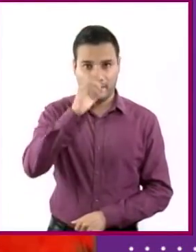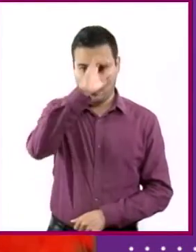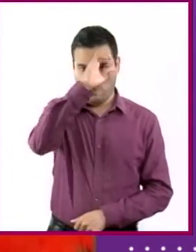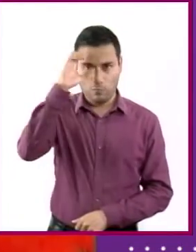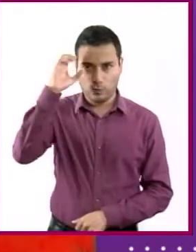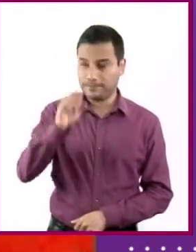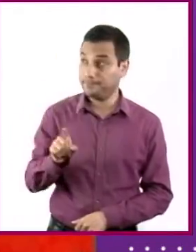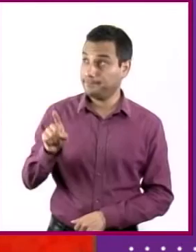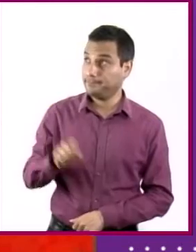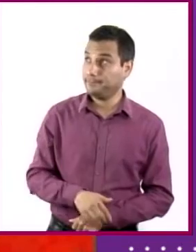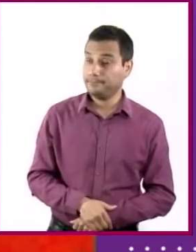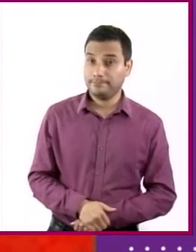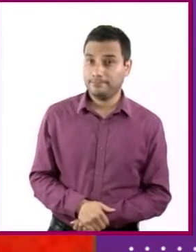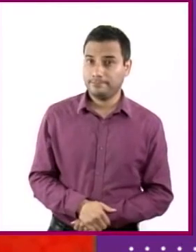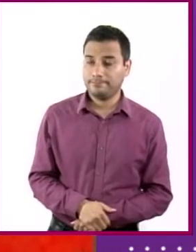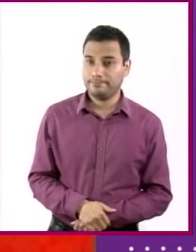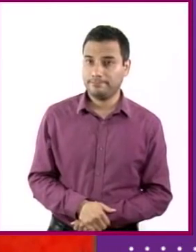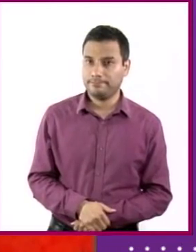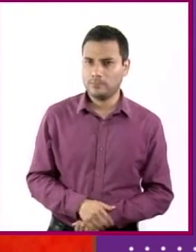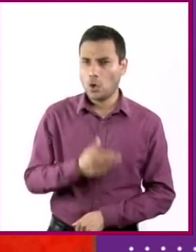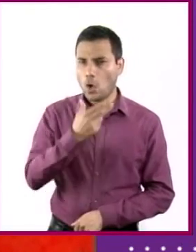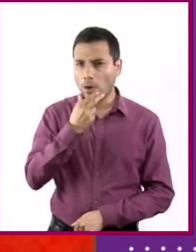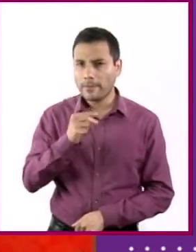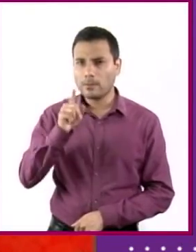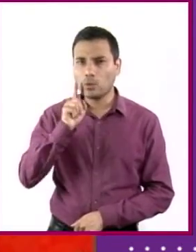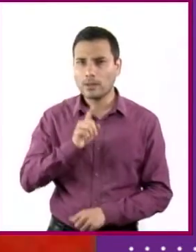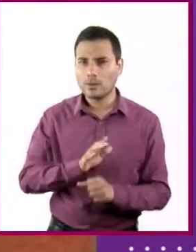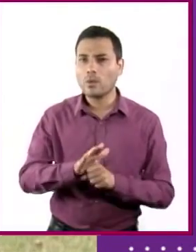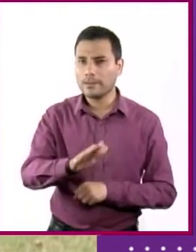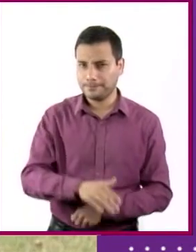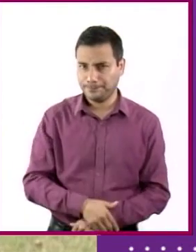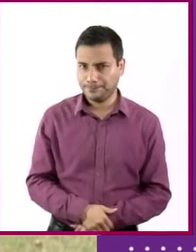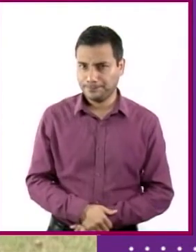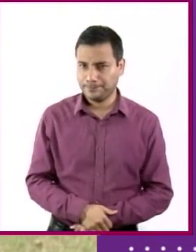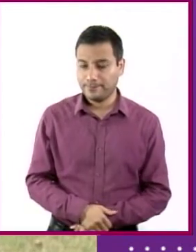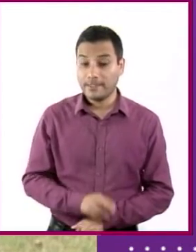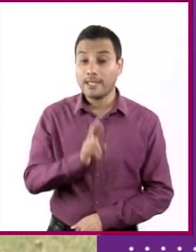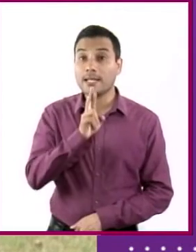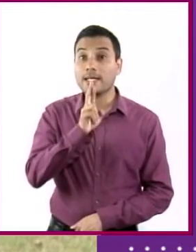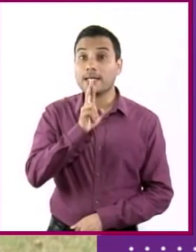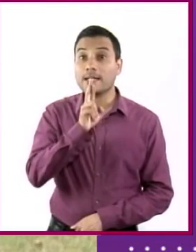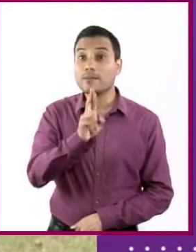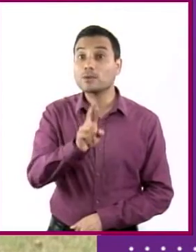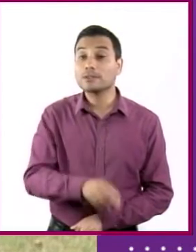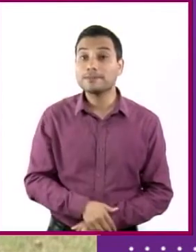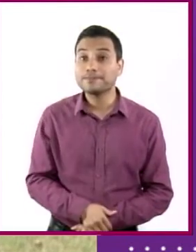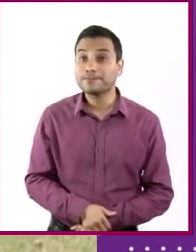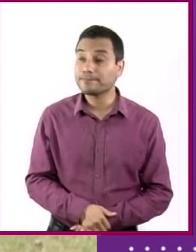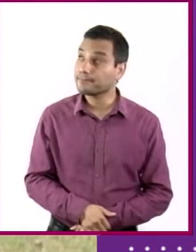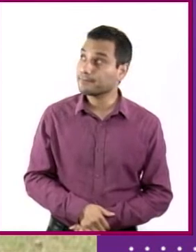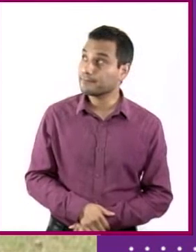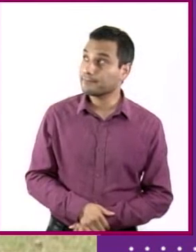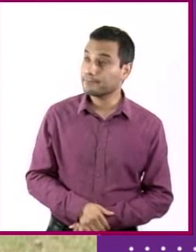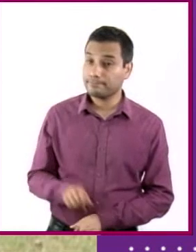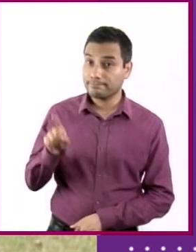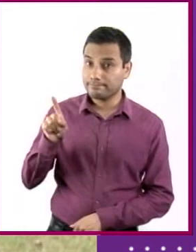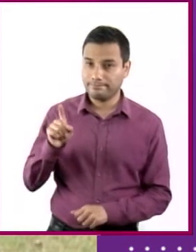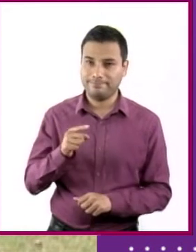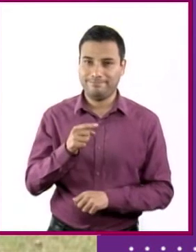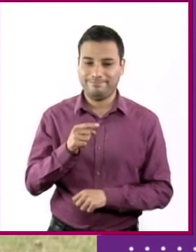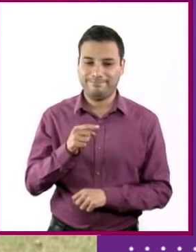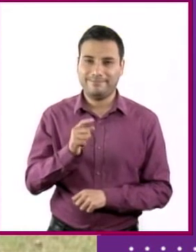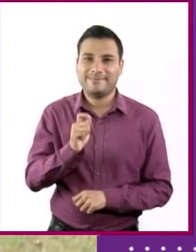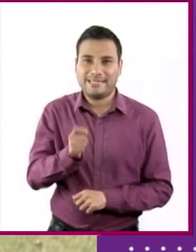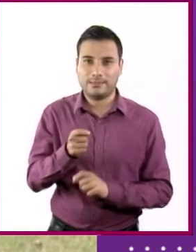imagen. Observen si se trata de un hombre o una mujer. Respondan a la pregunta. Ahora tenemos un signo de